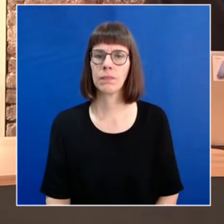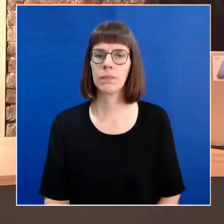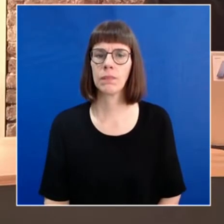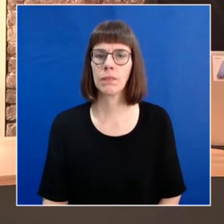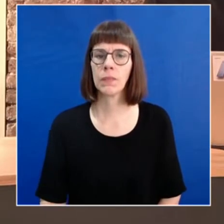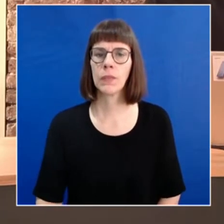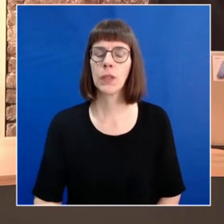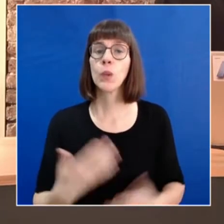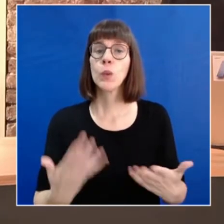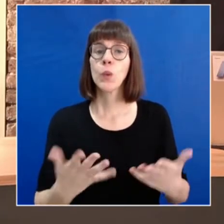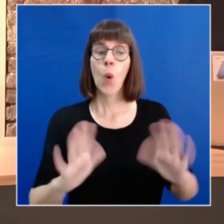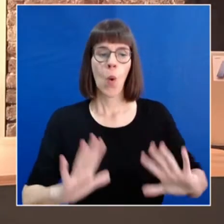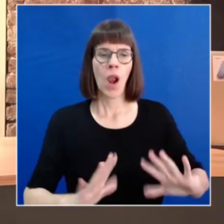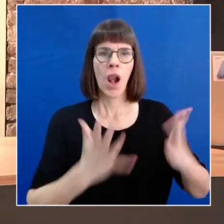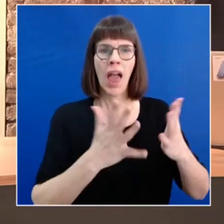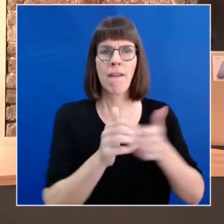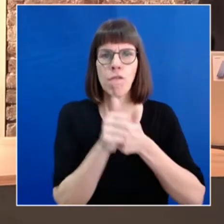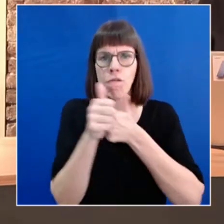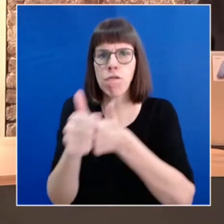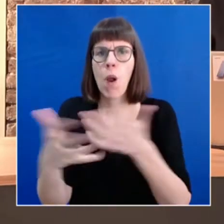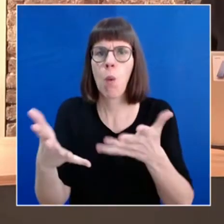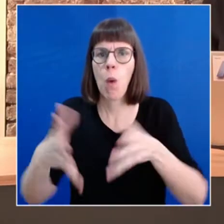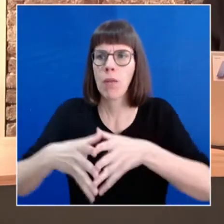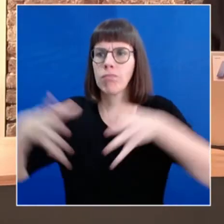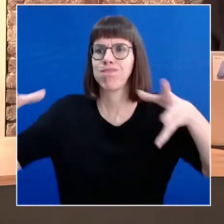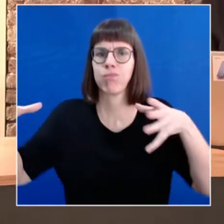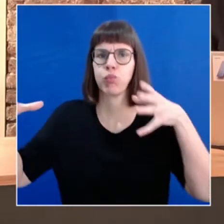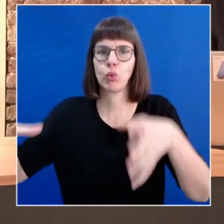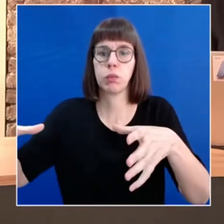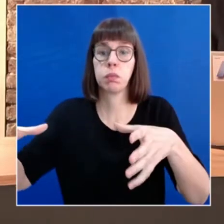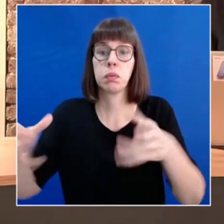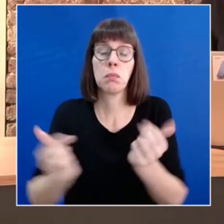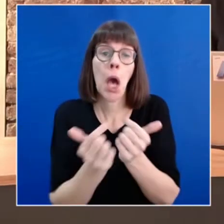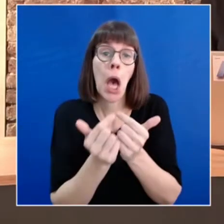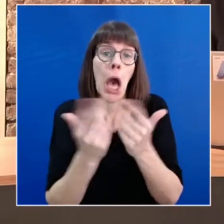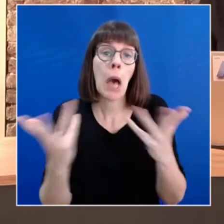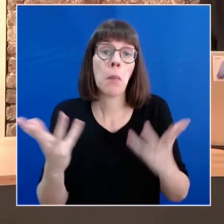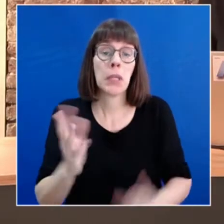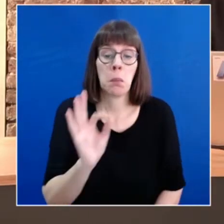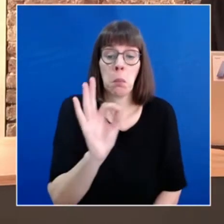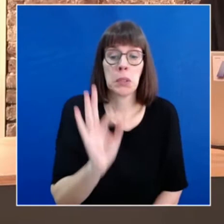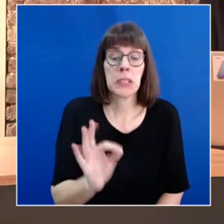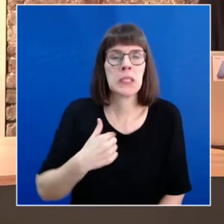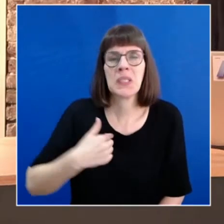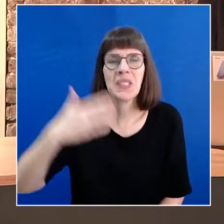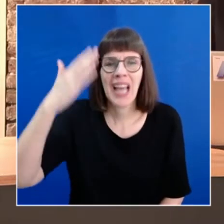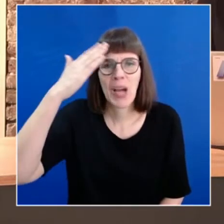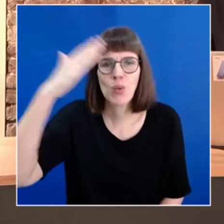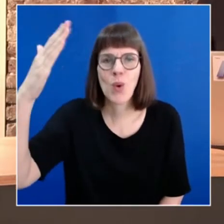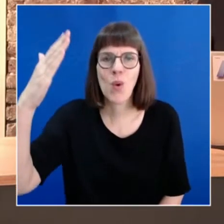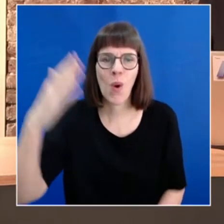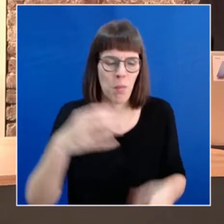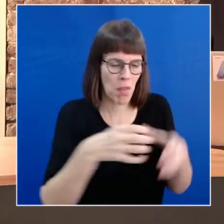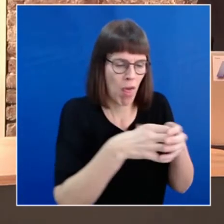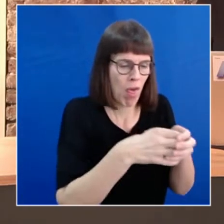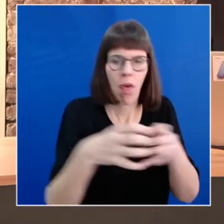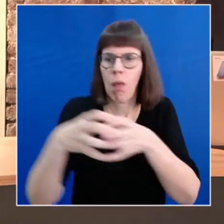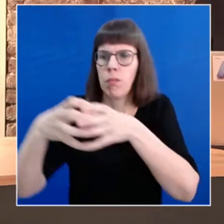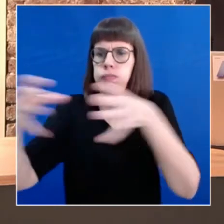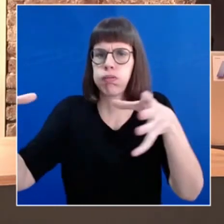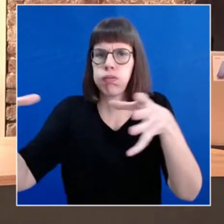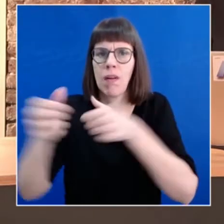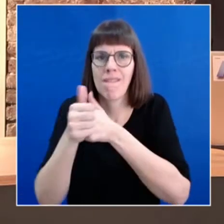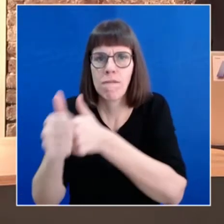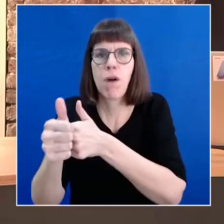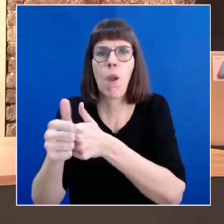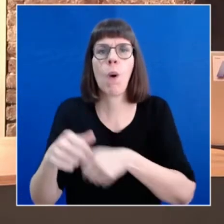major. I cannot put a real percentage on it. But if you're that, so really, really label normal, but